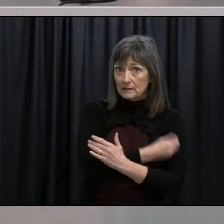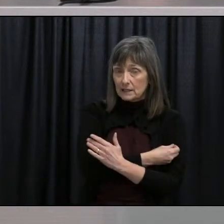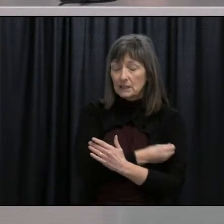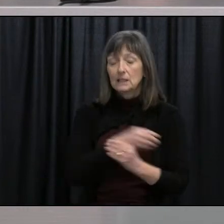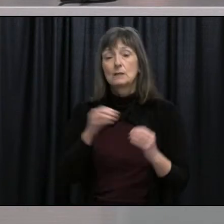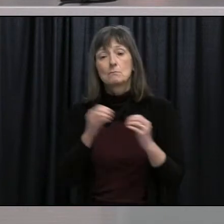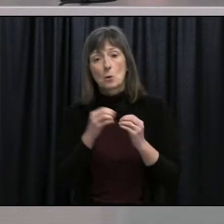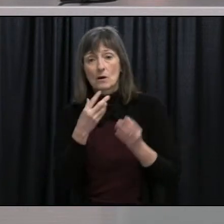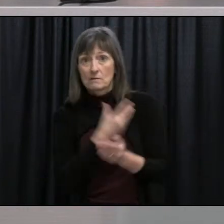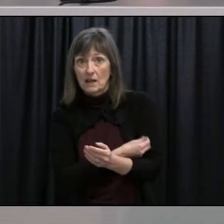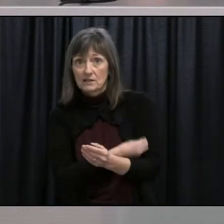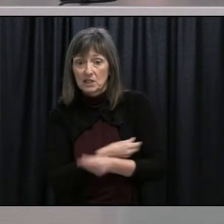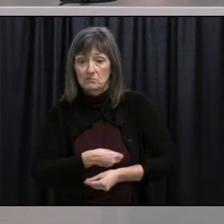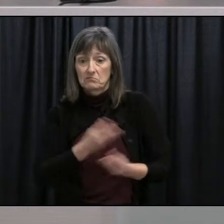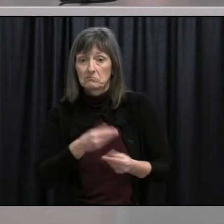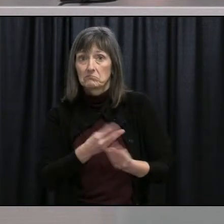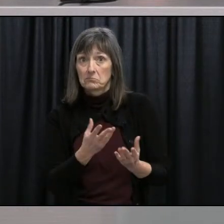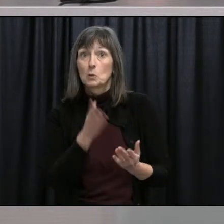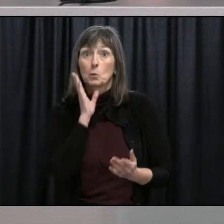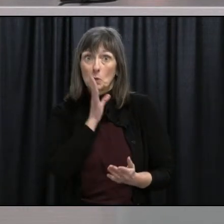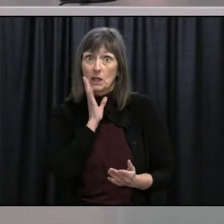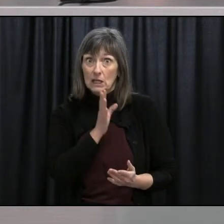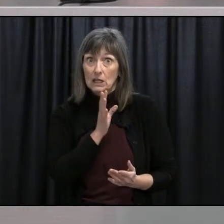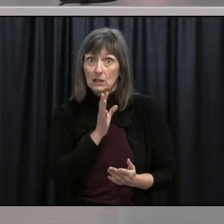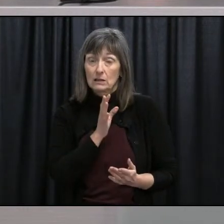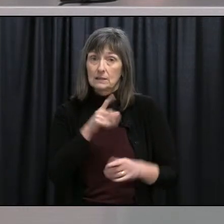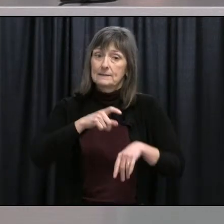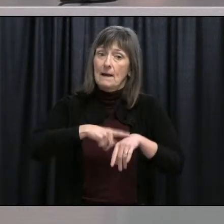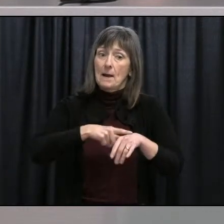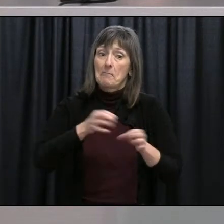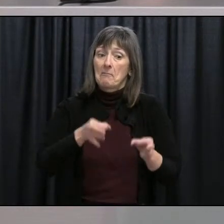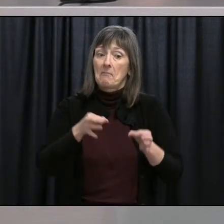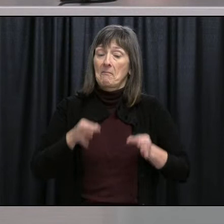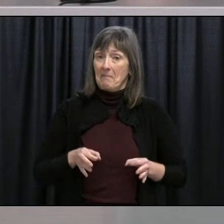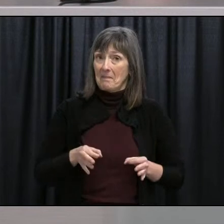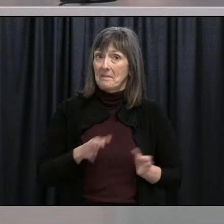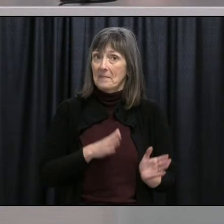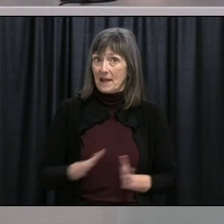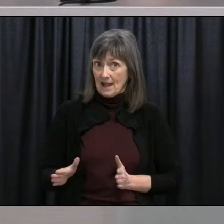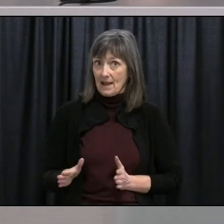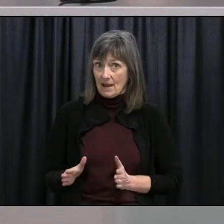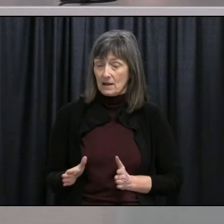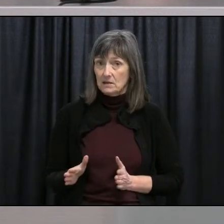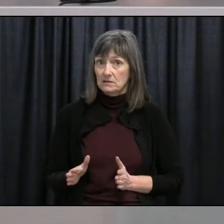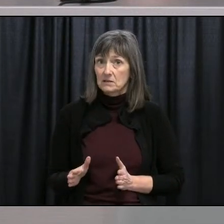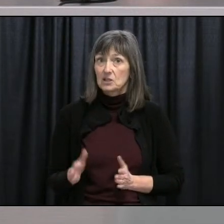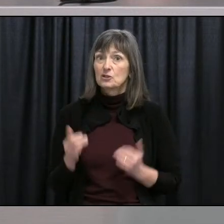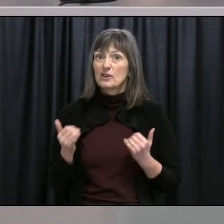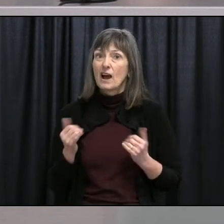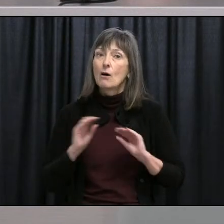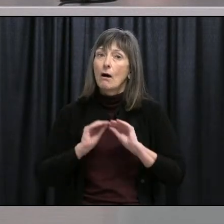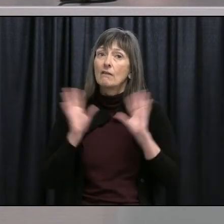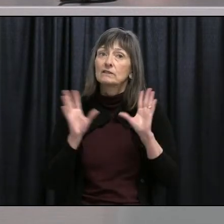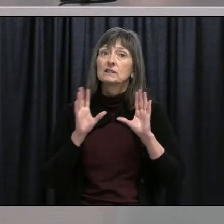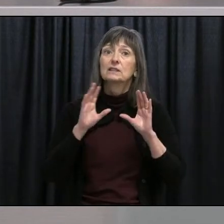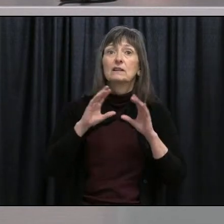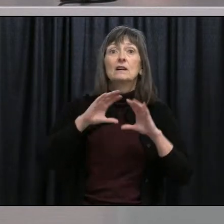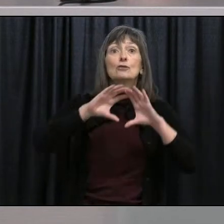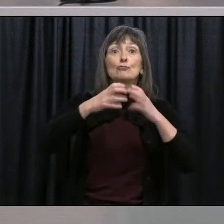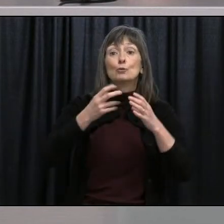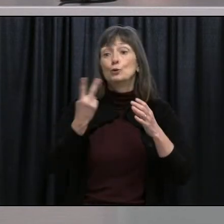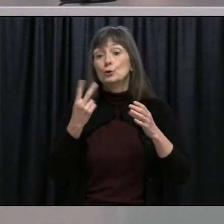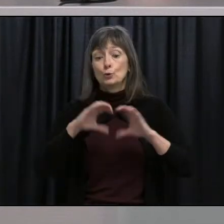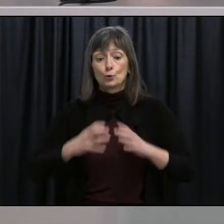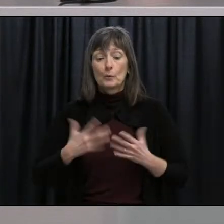being vaccinated sooner, understanding that this likely changes the plans currently in place for phase 2 and phase 3, are you looking